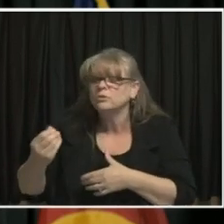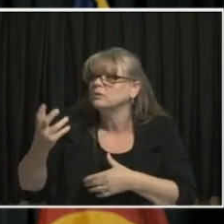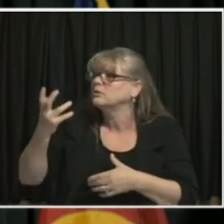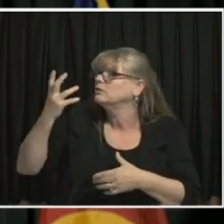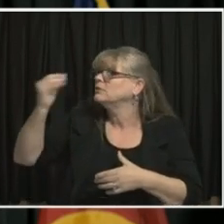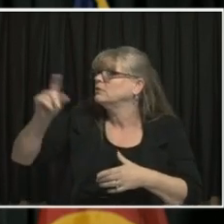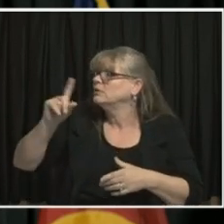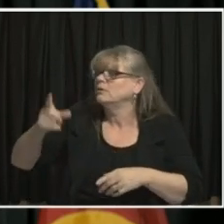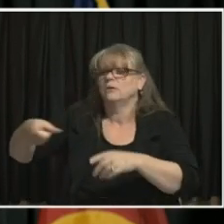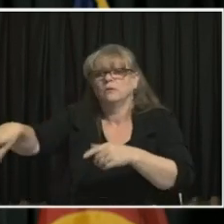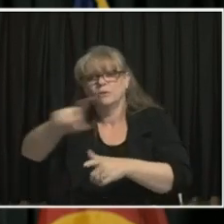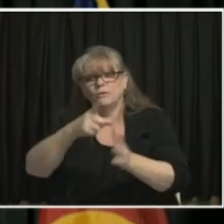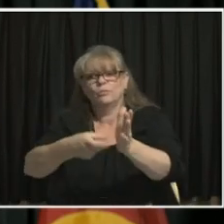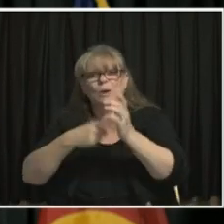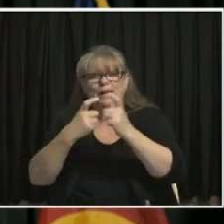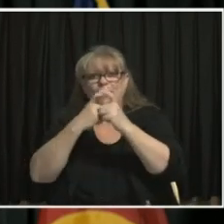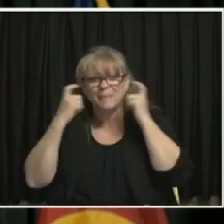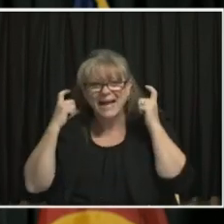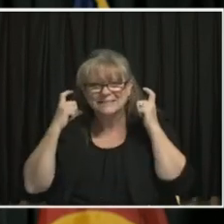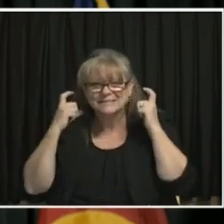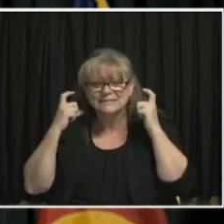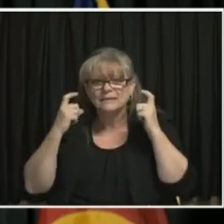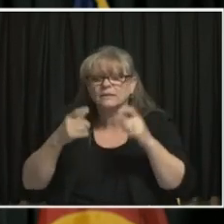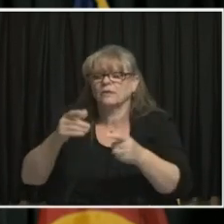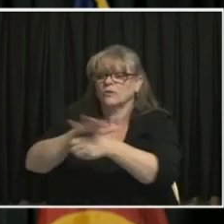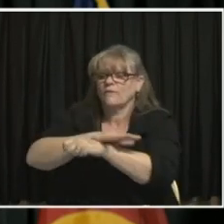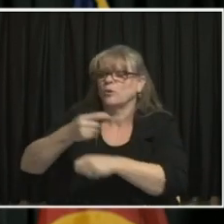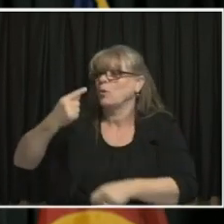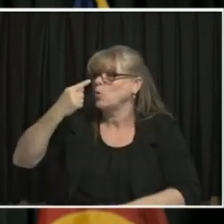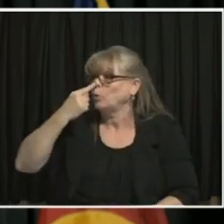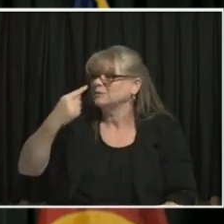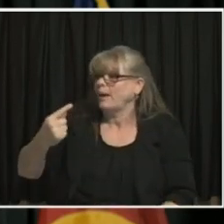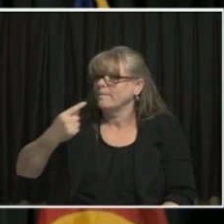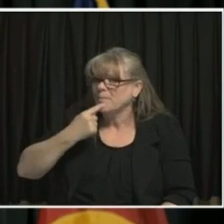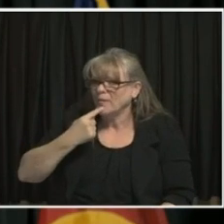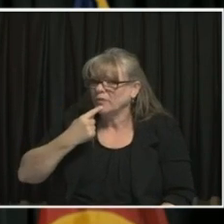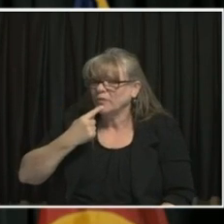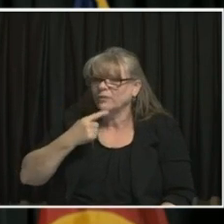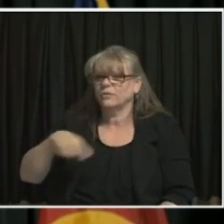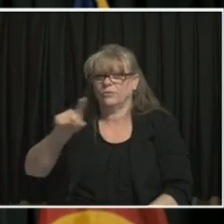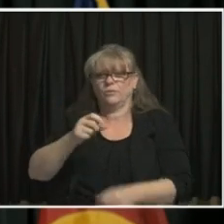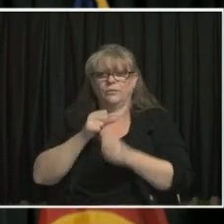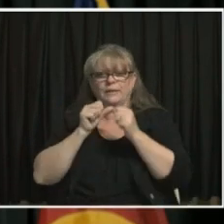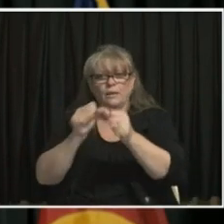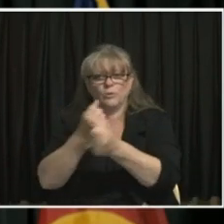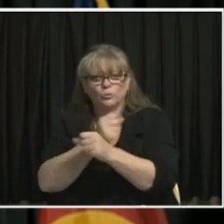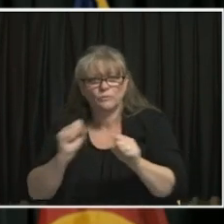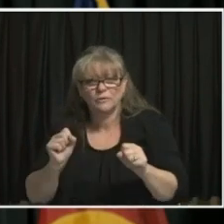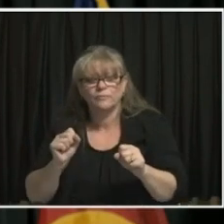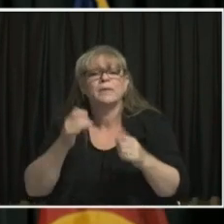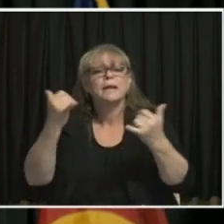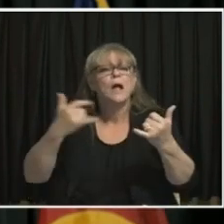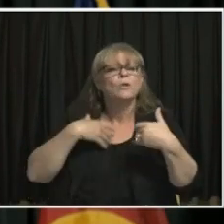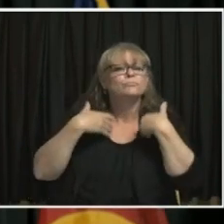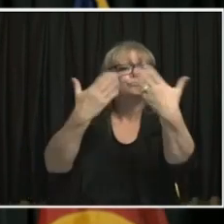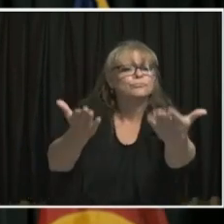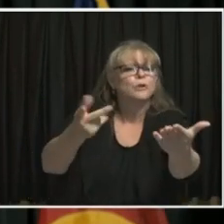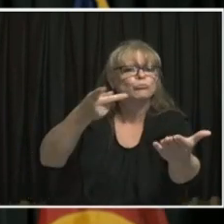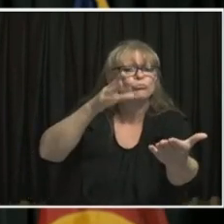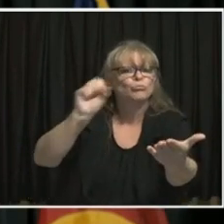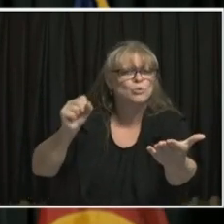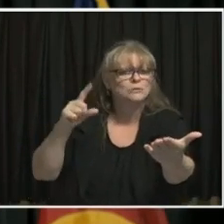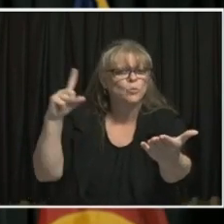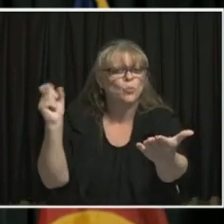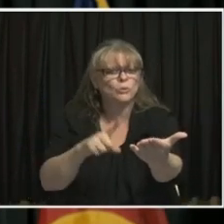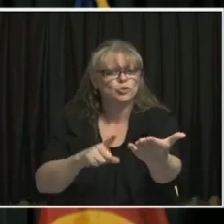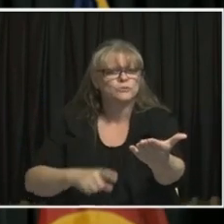your nose to help make it as safe as possible. With that, we'll open it up for questions. We'll start with the room. Yes. Governor, thank you for taking